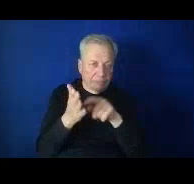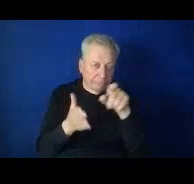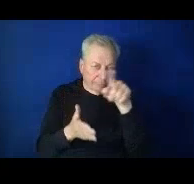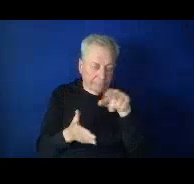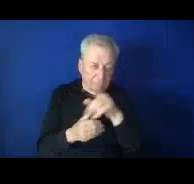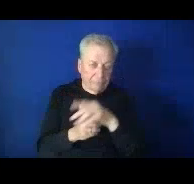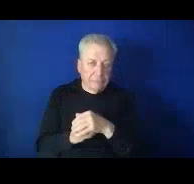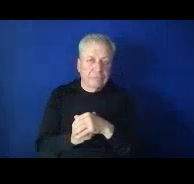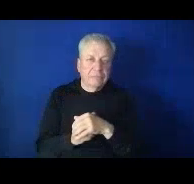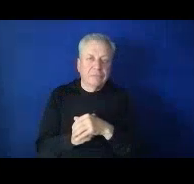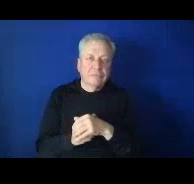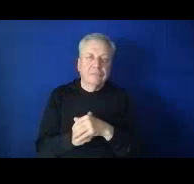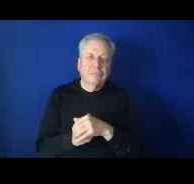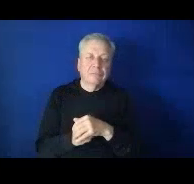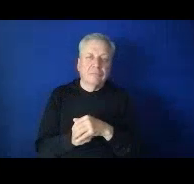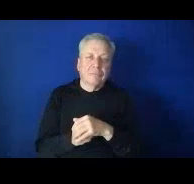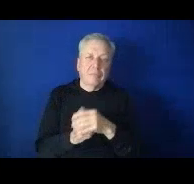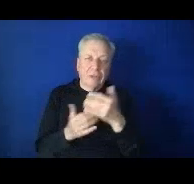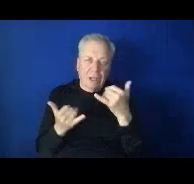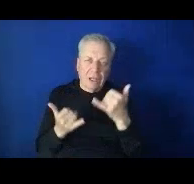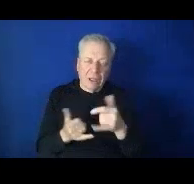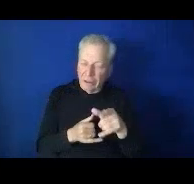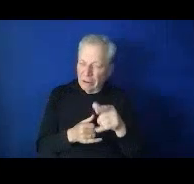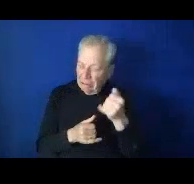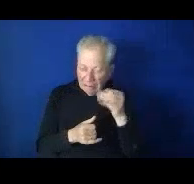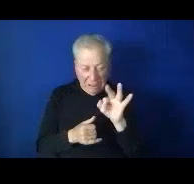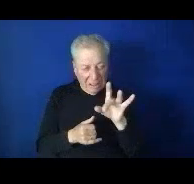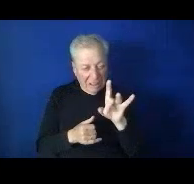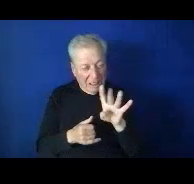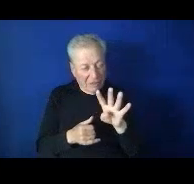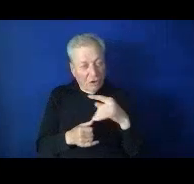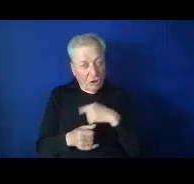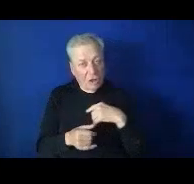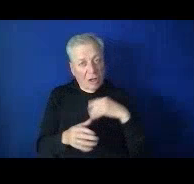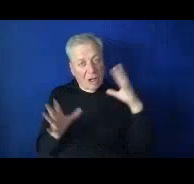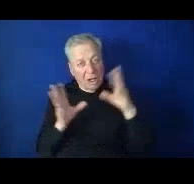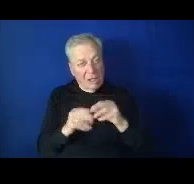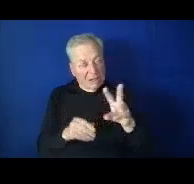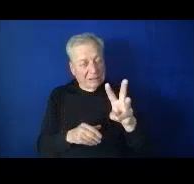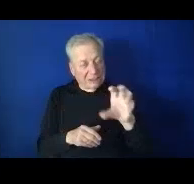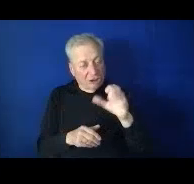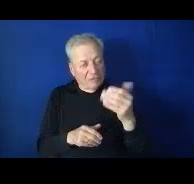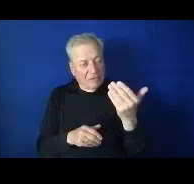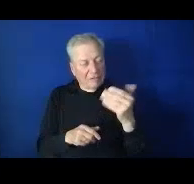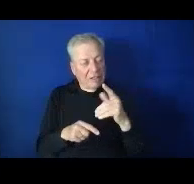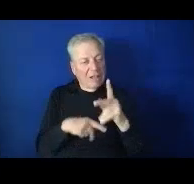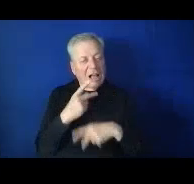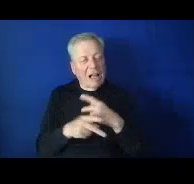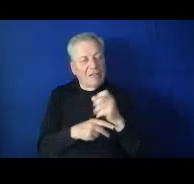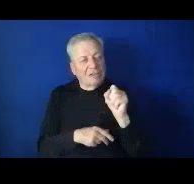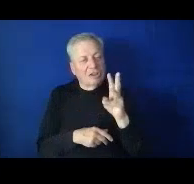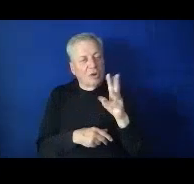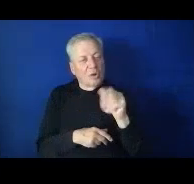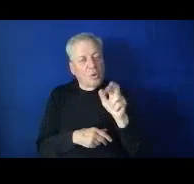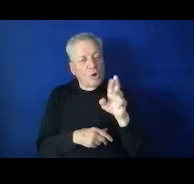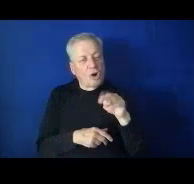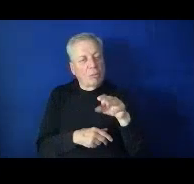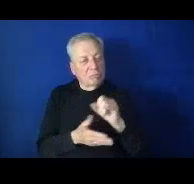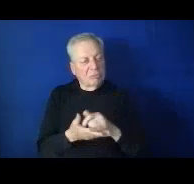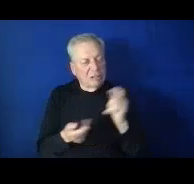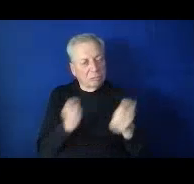And since 1984, we've documented 615 individual swarms, and these swarms range in size